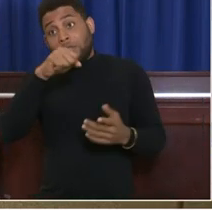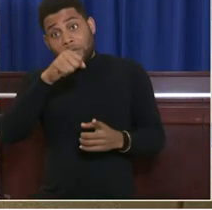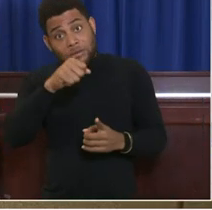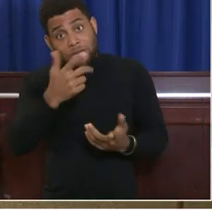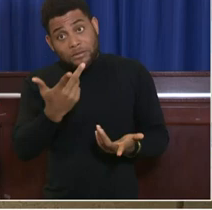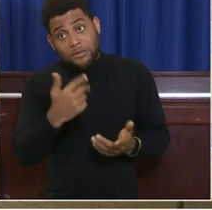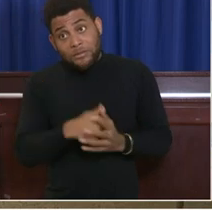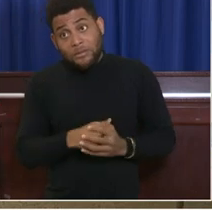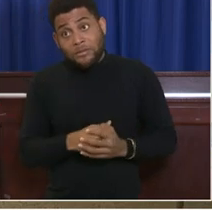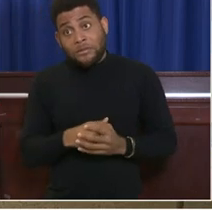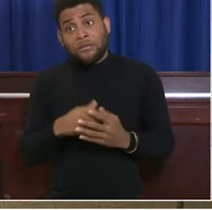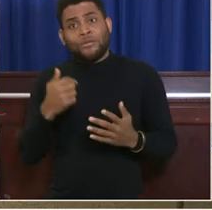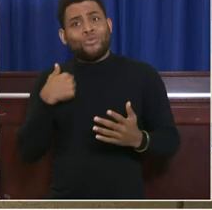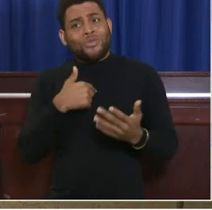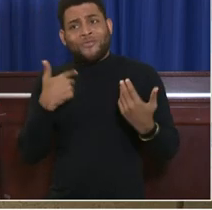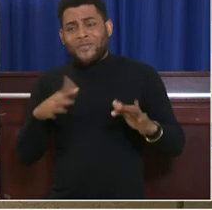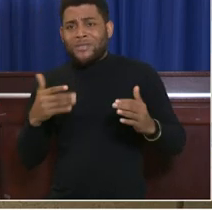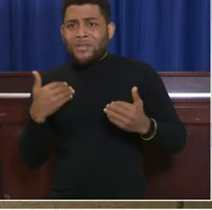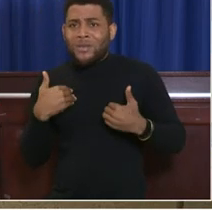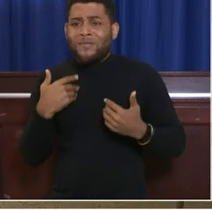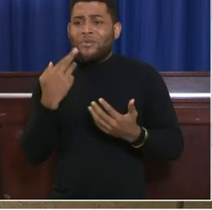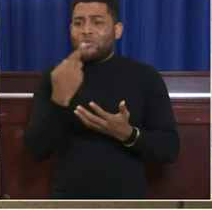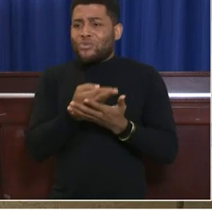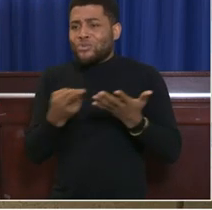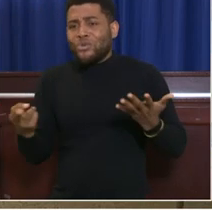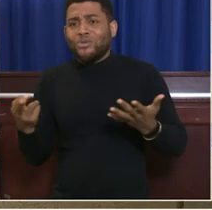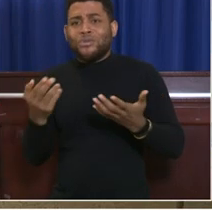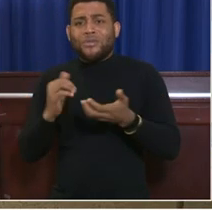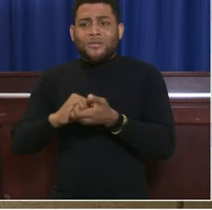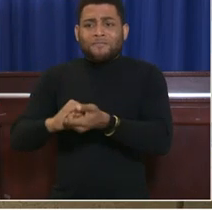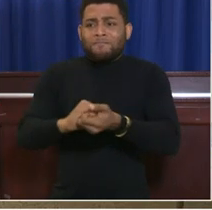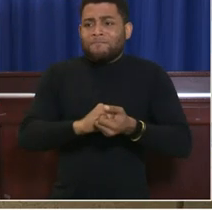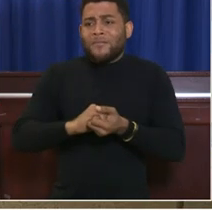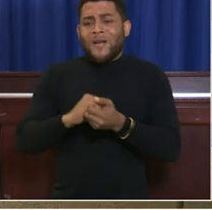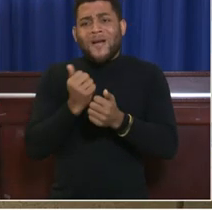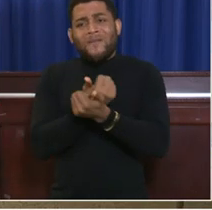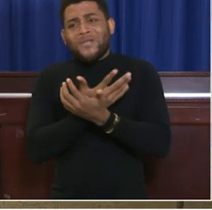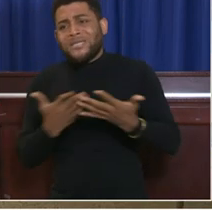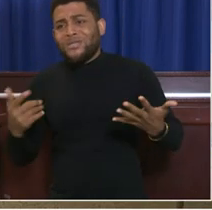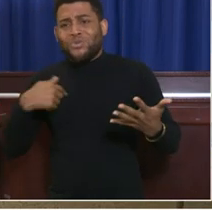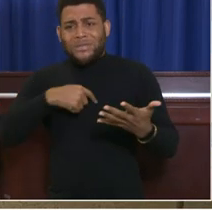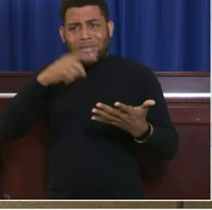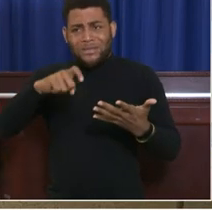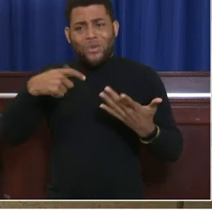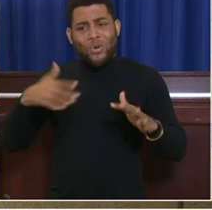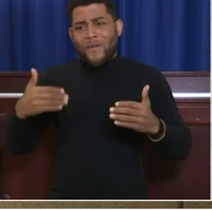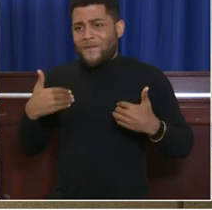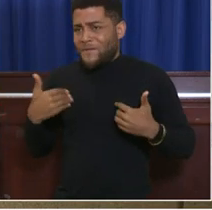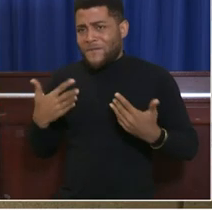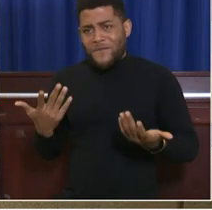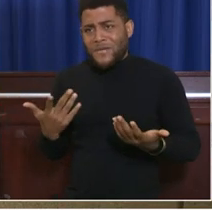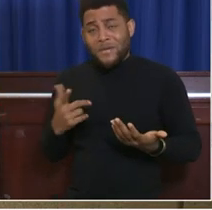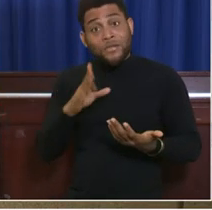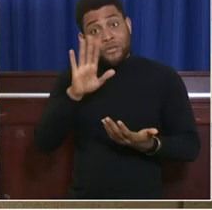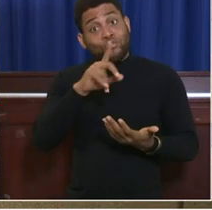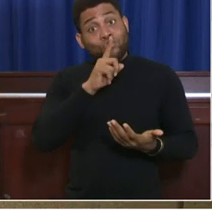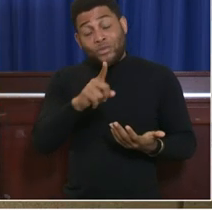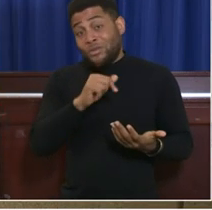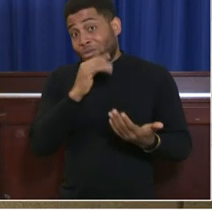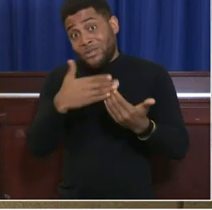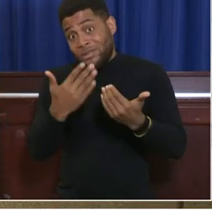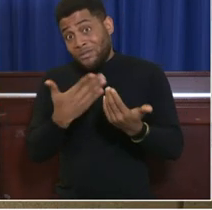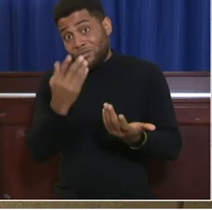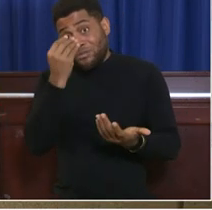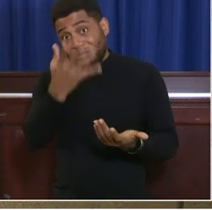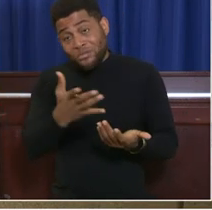collaboration. We have the collaboration. We need to make sure we've got the resource. Everybody has the resources to do it, because it's not easy. In a normal week, how many people would you